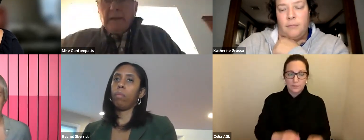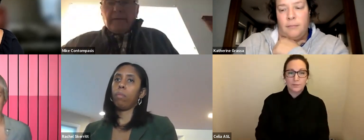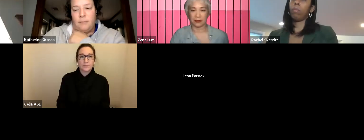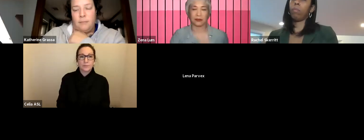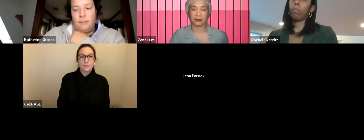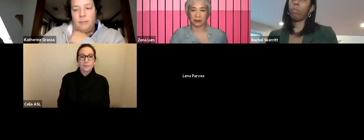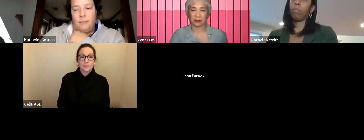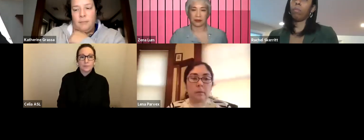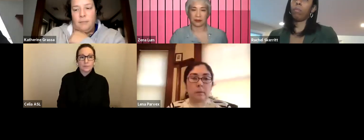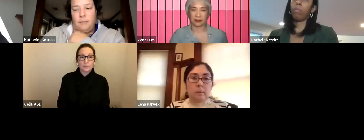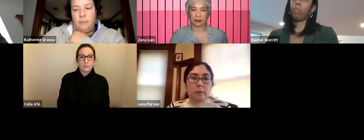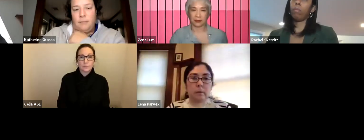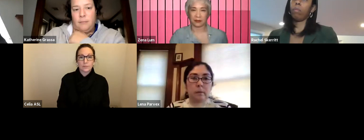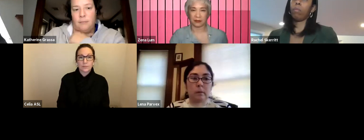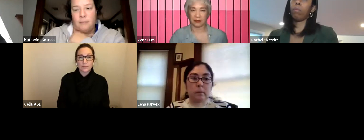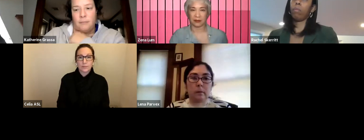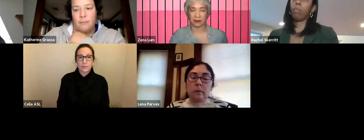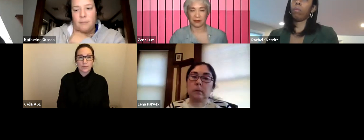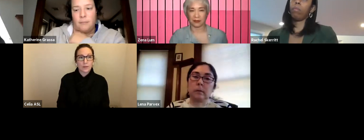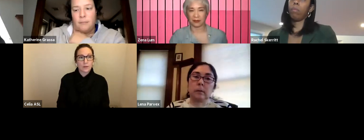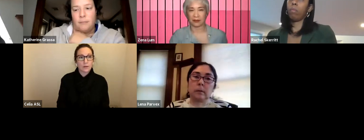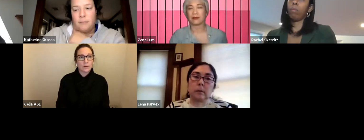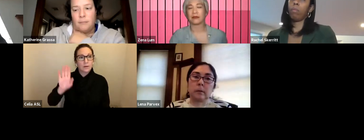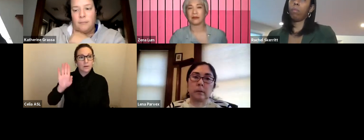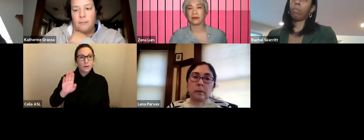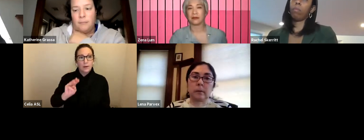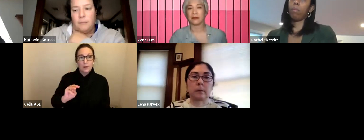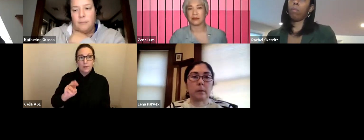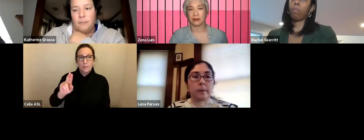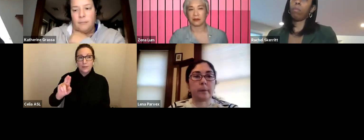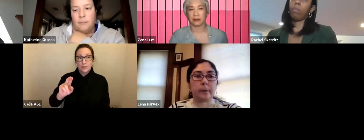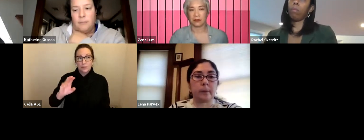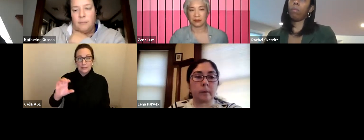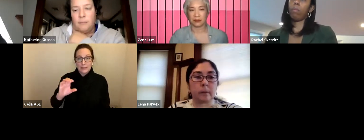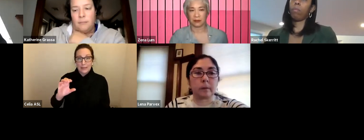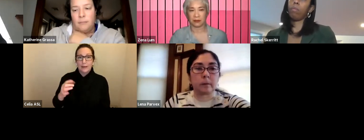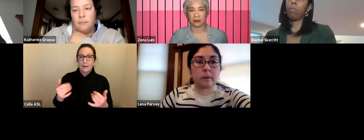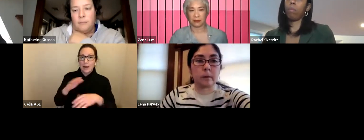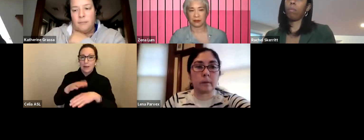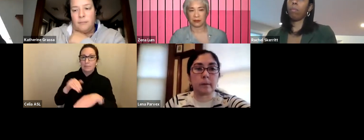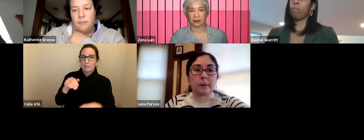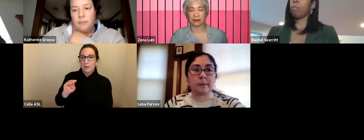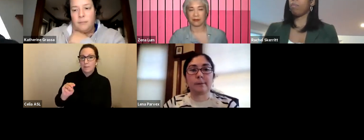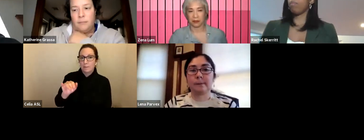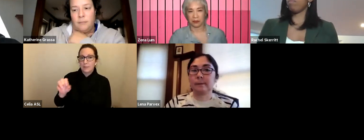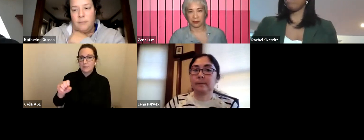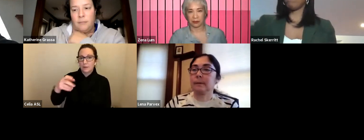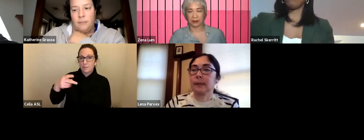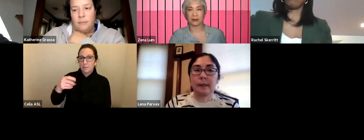Okay, Ms. Parvek. Yes, sir. Yes. If Ms. Parvek is ready, we should go into. Yes. Yep. Thank